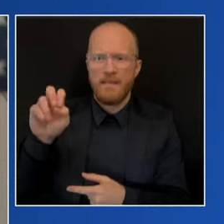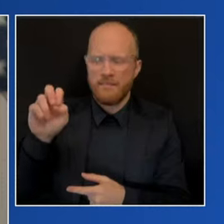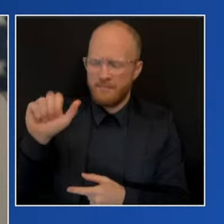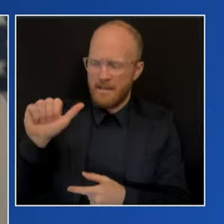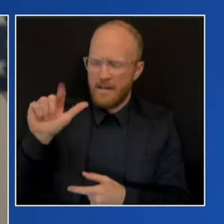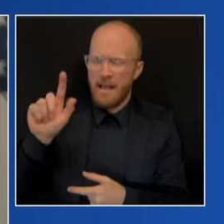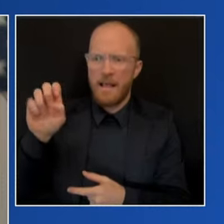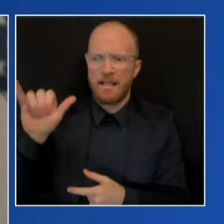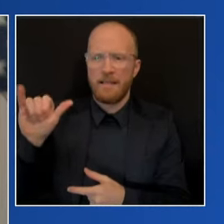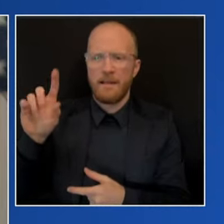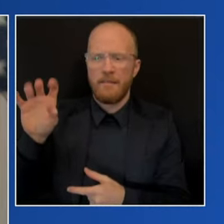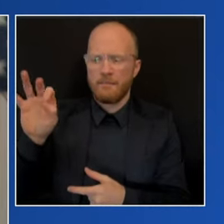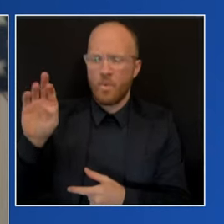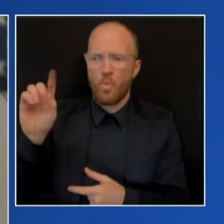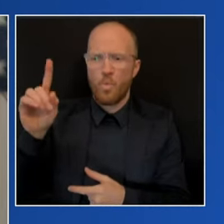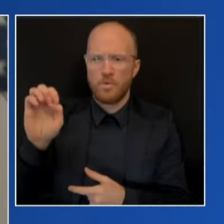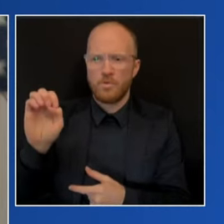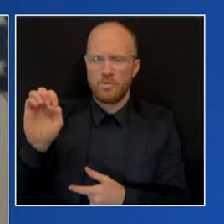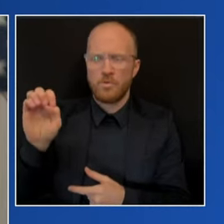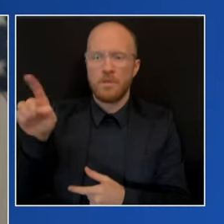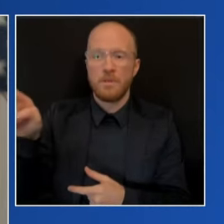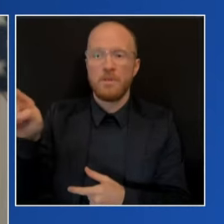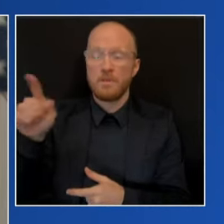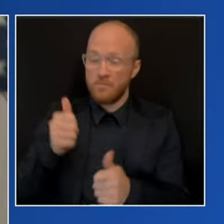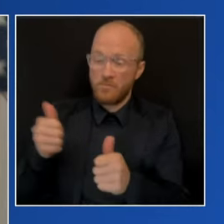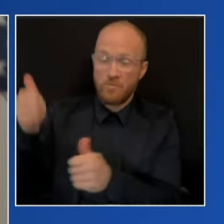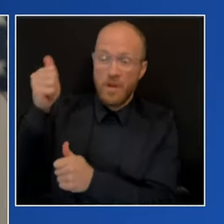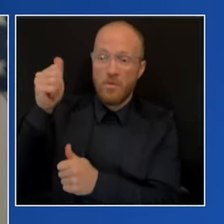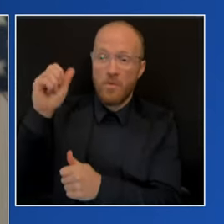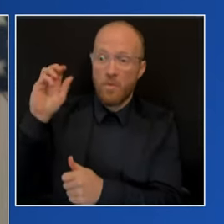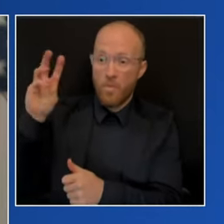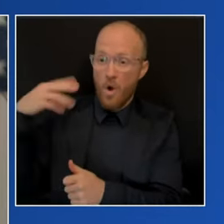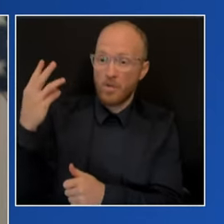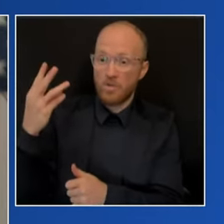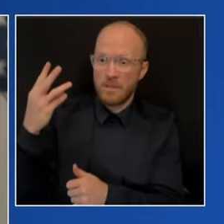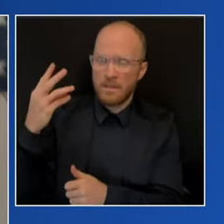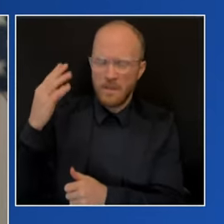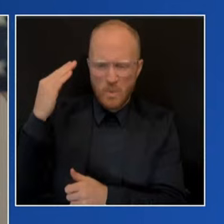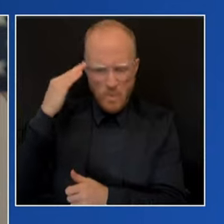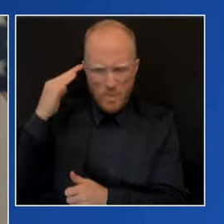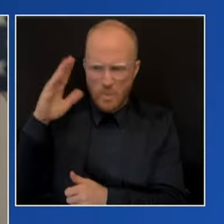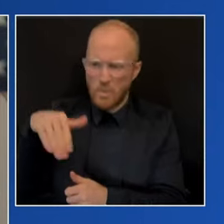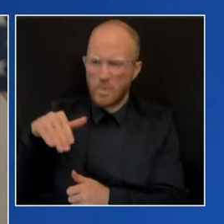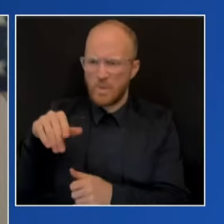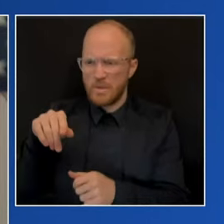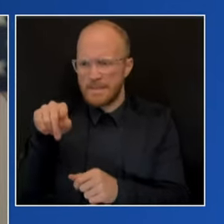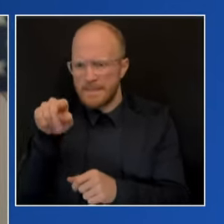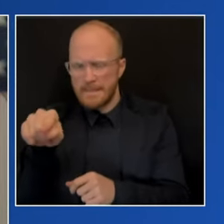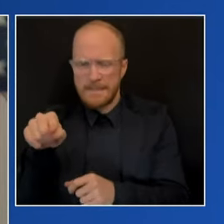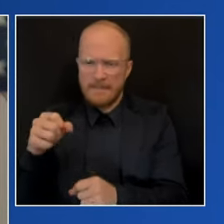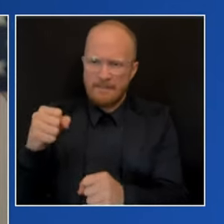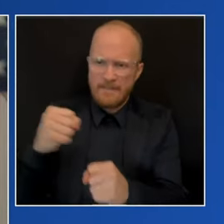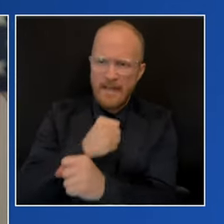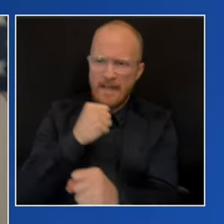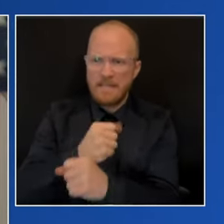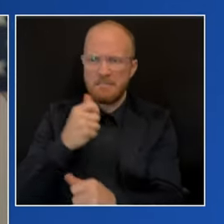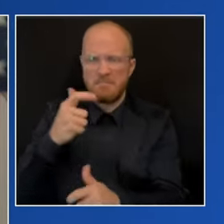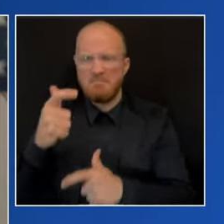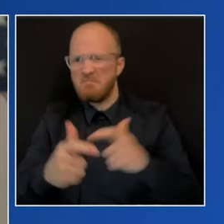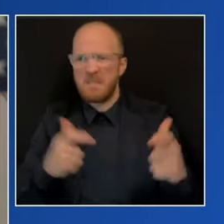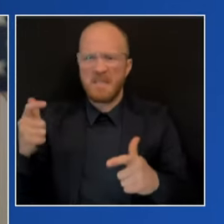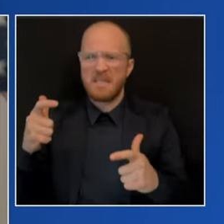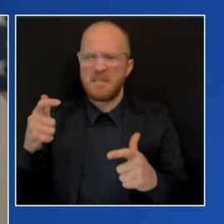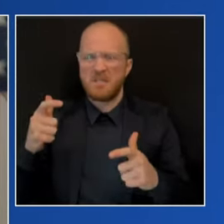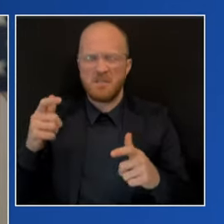the most daunting of tasks, to fight and win a war against the most powerful empire existent in the world